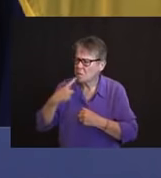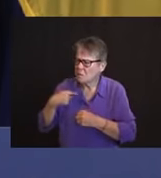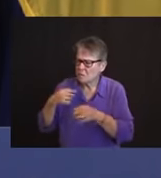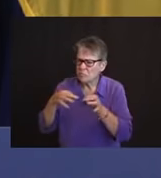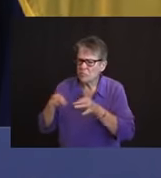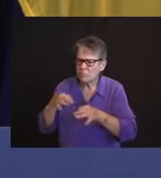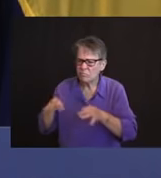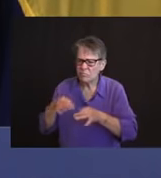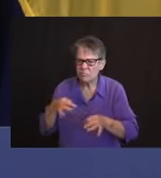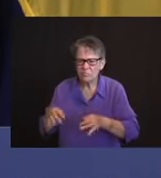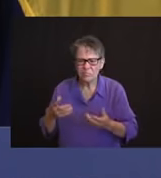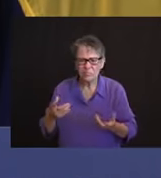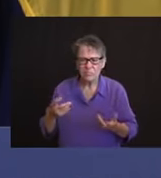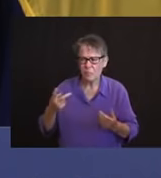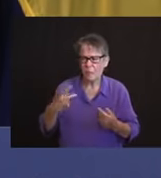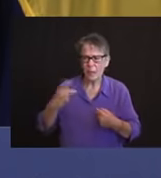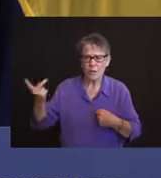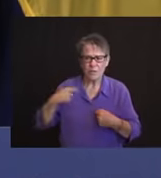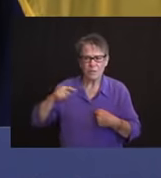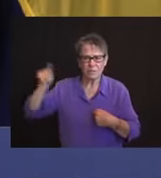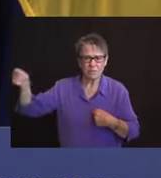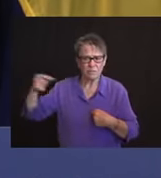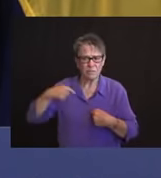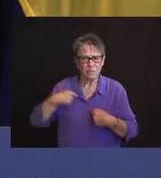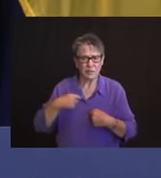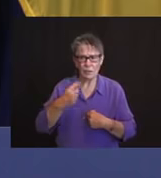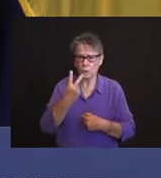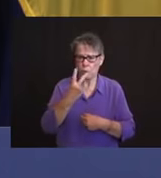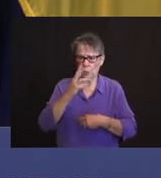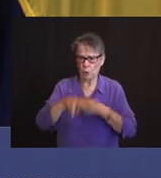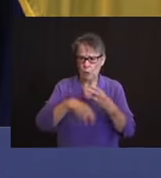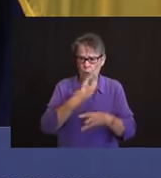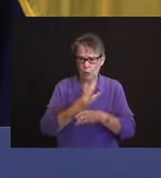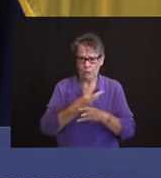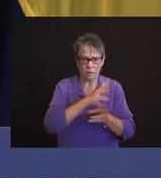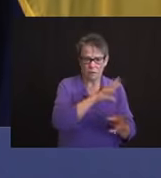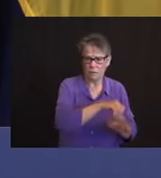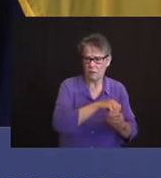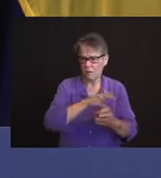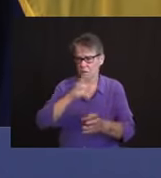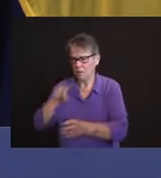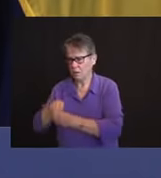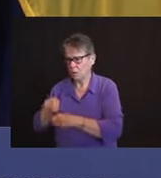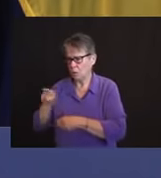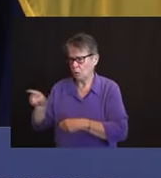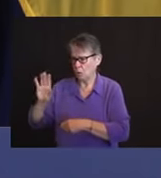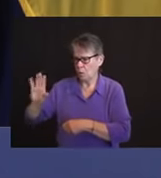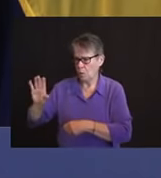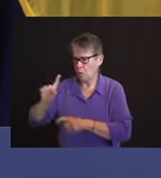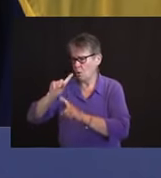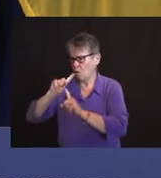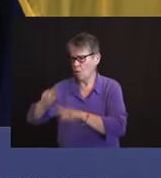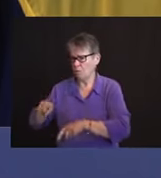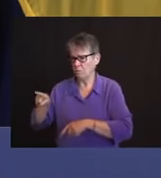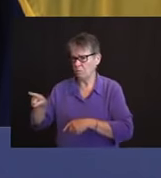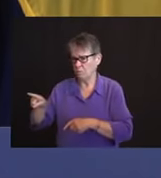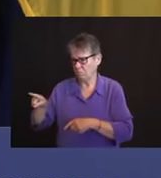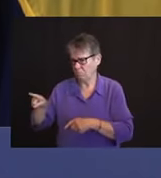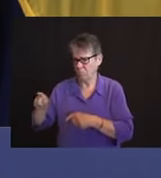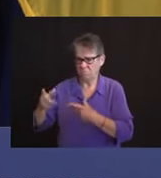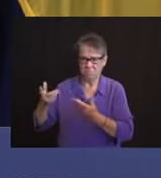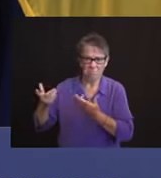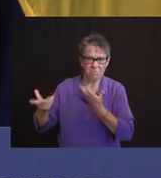sort of two worlds at the moment in terms of compliance, in the sense that your reports have been quite strikingly low, and I don't